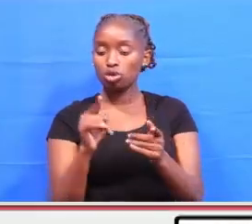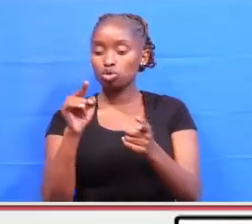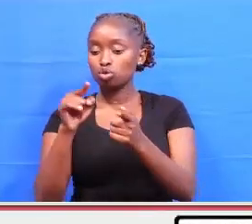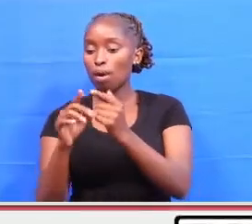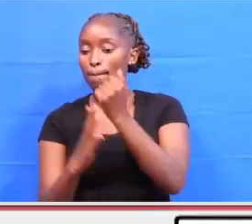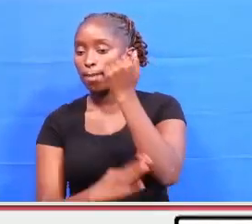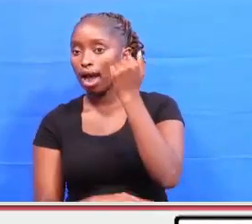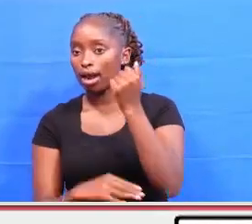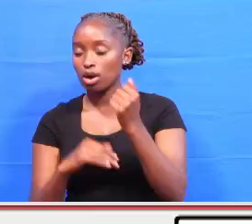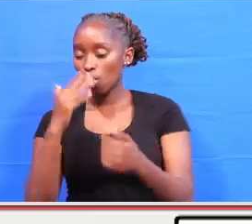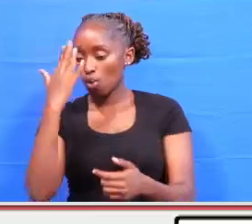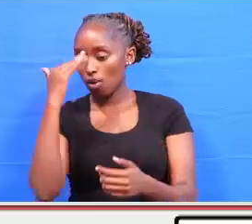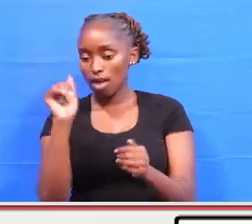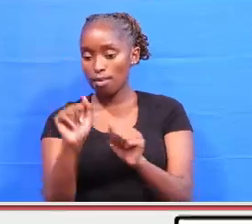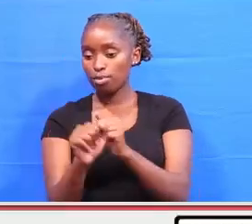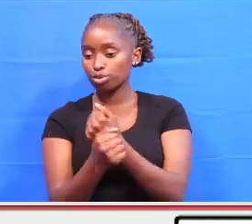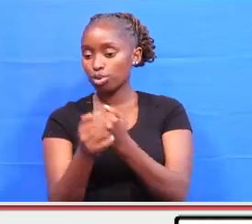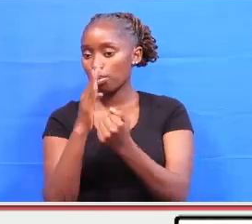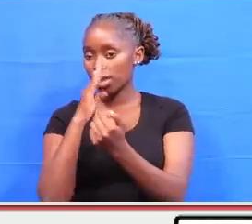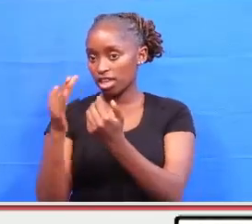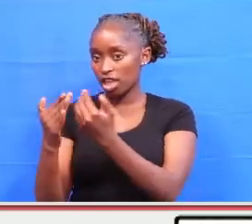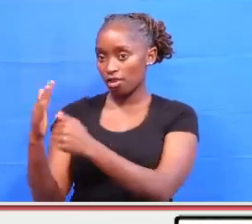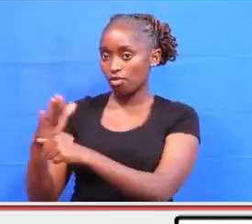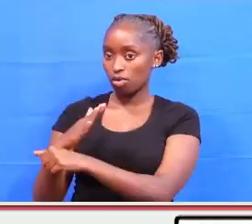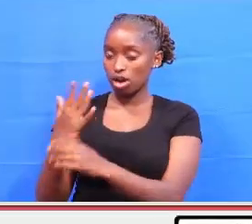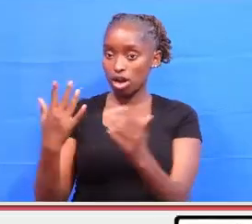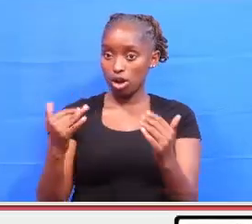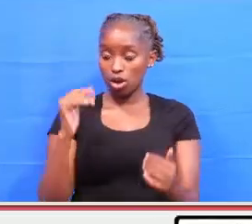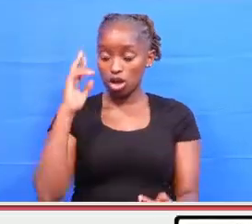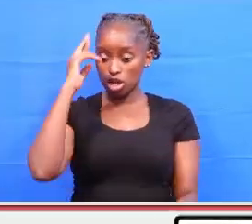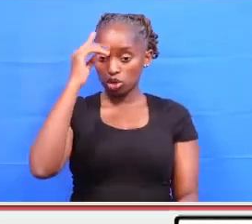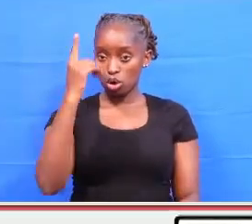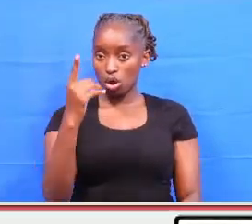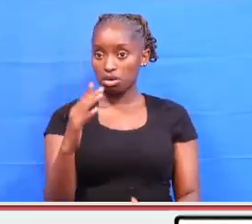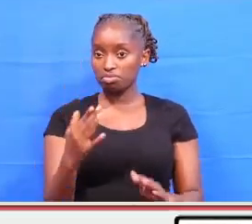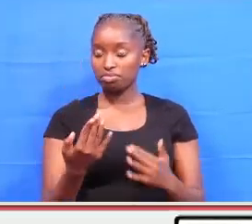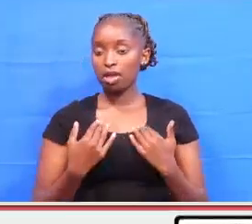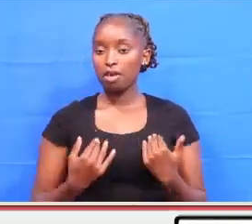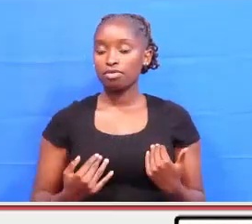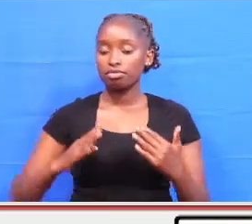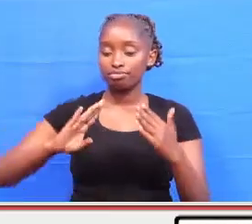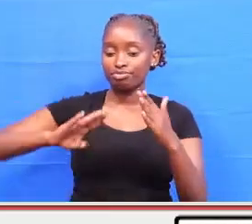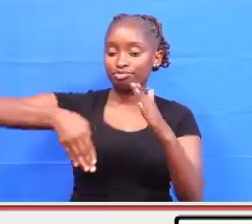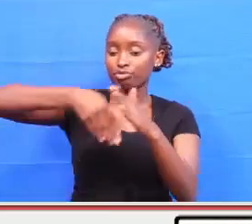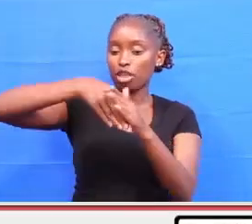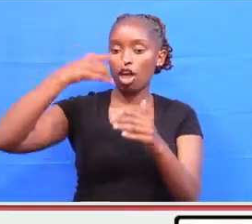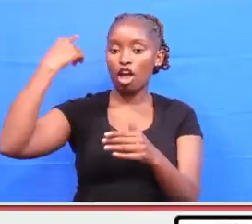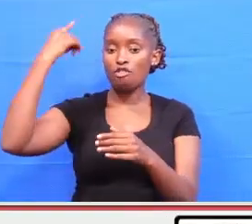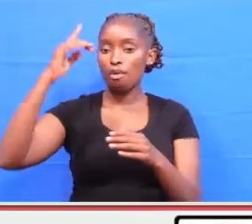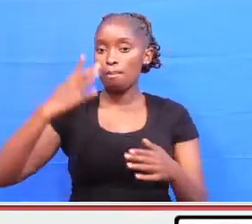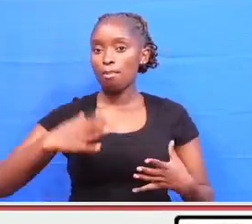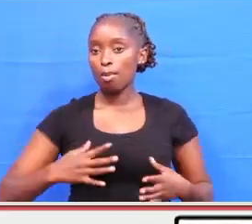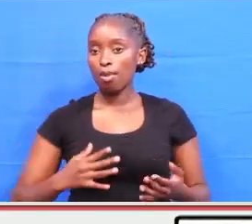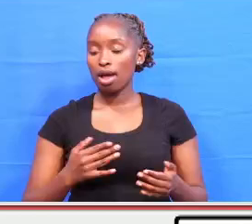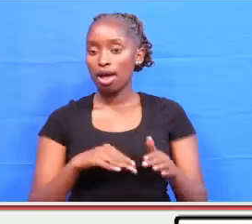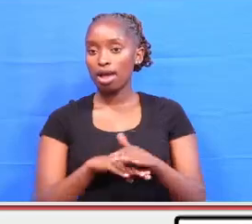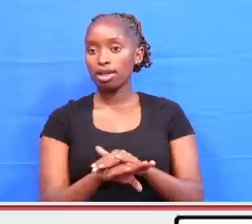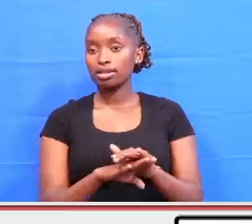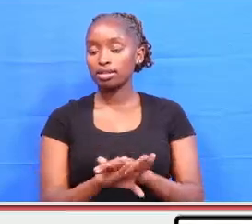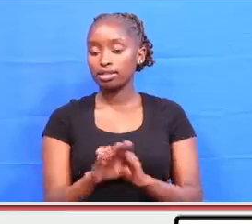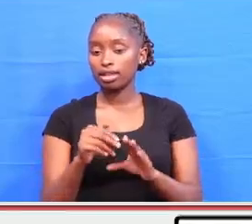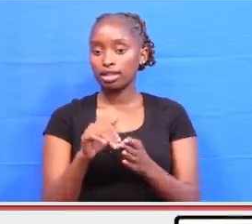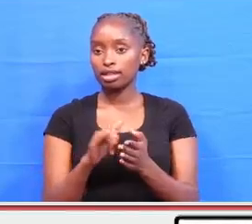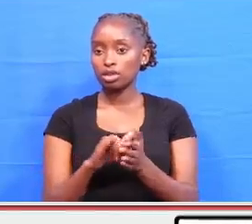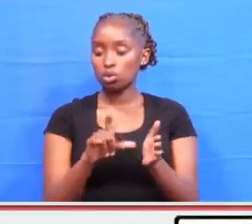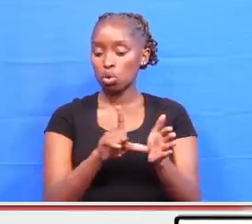being careful. Mm-hmm. So one of the things is that it's a deterrent for people not to excessively borrow.